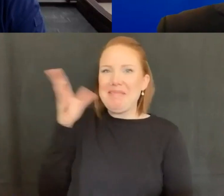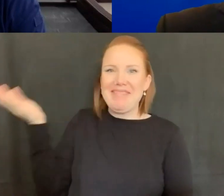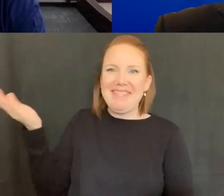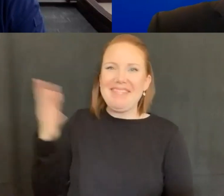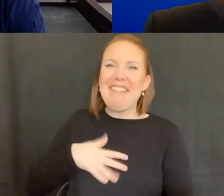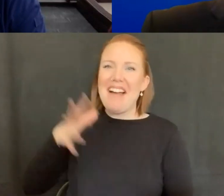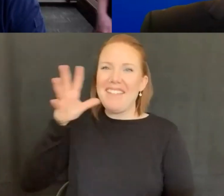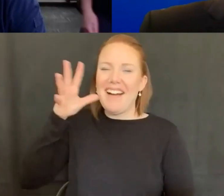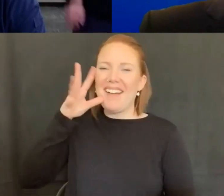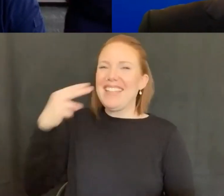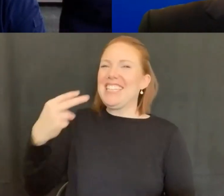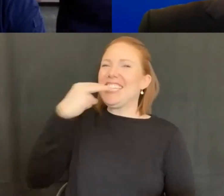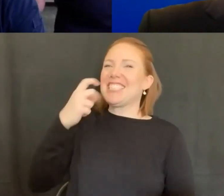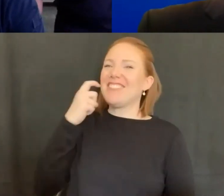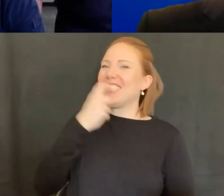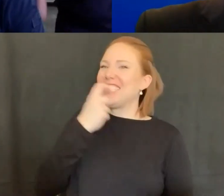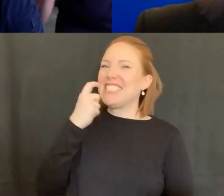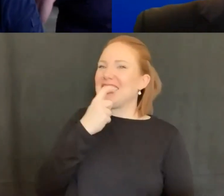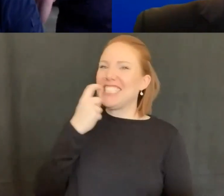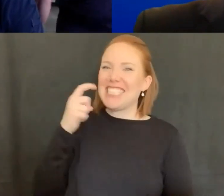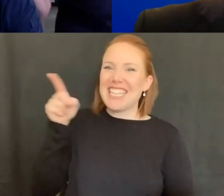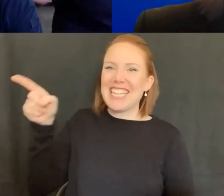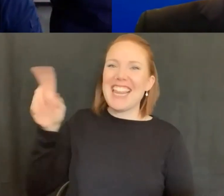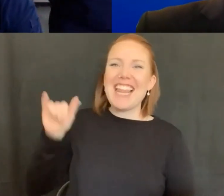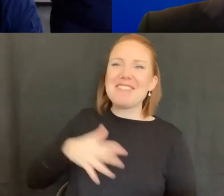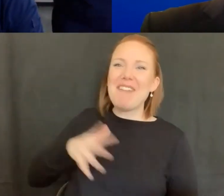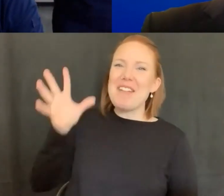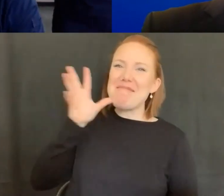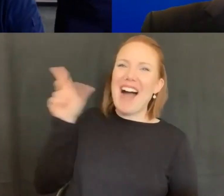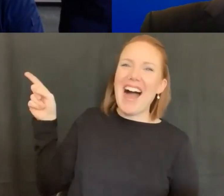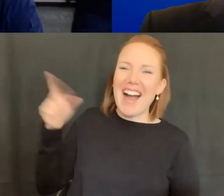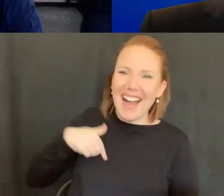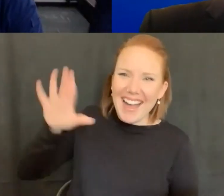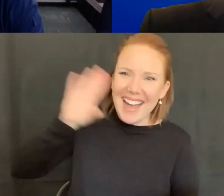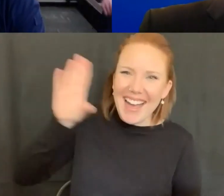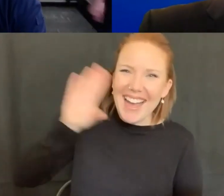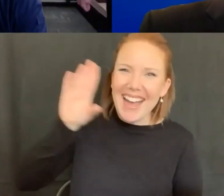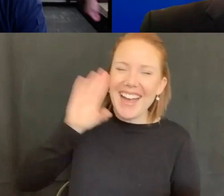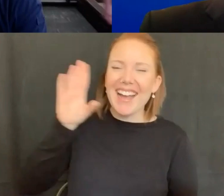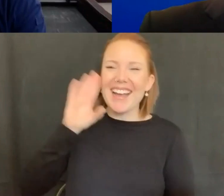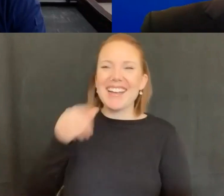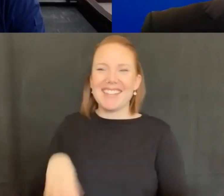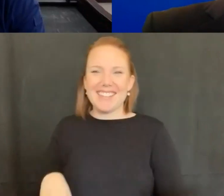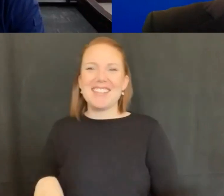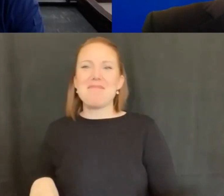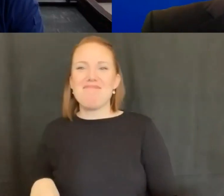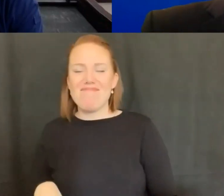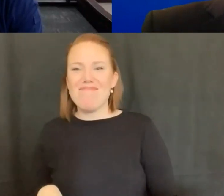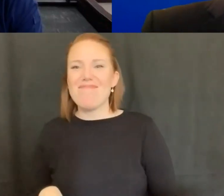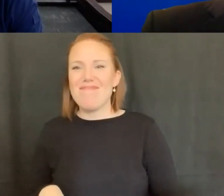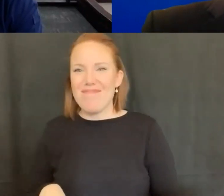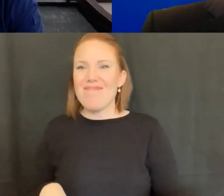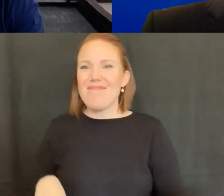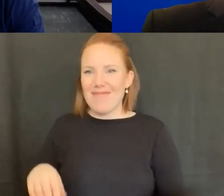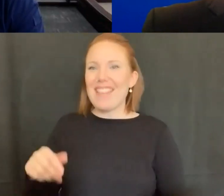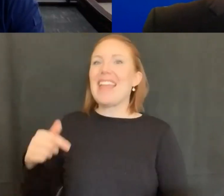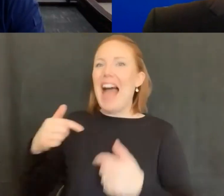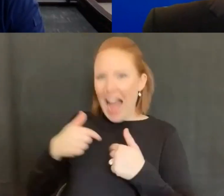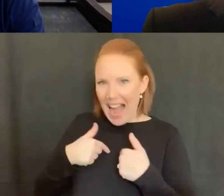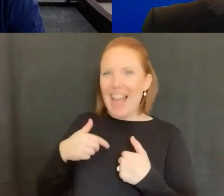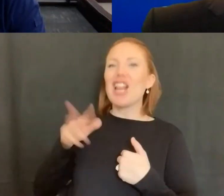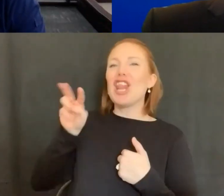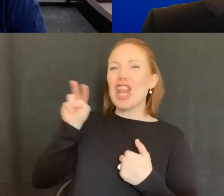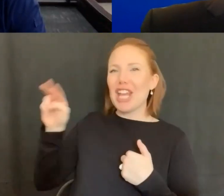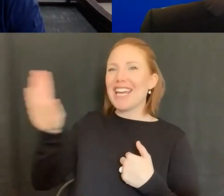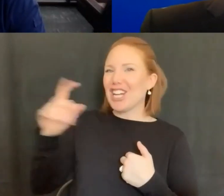to ask you. She placed the sealants that are still in my mouth. Hey, there she is, Dr. Sheila. Hello. And I'm her dentist, so yeah,